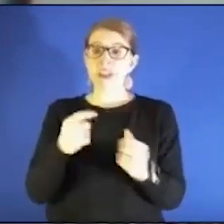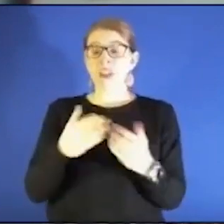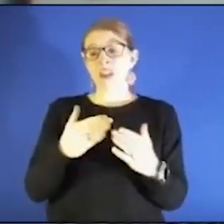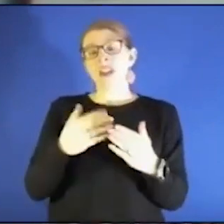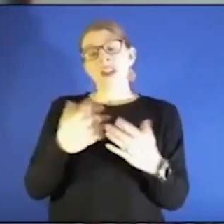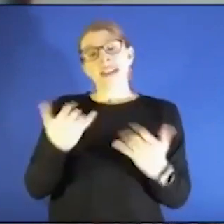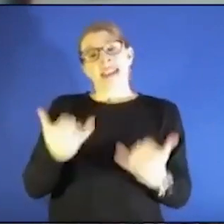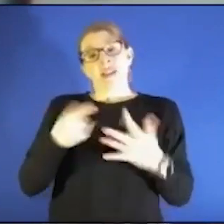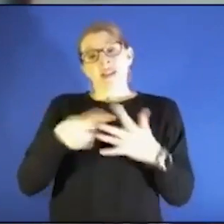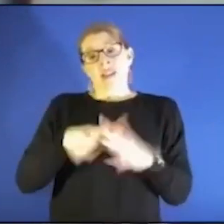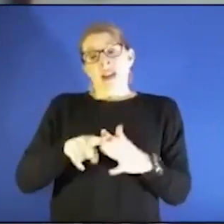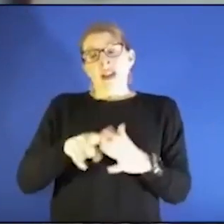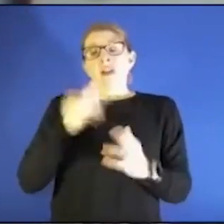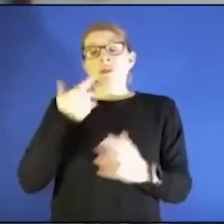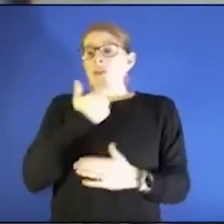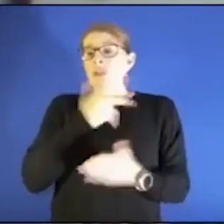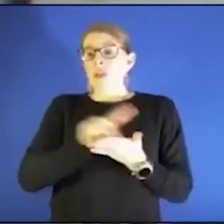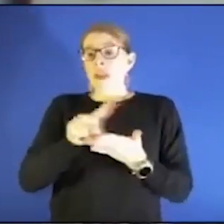little bit worried about